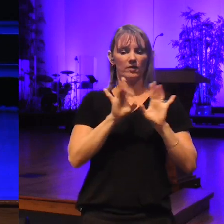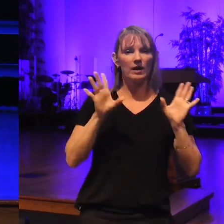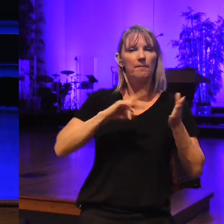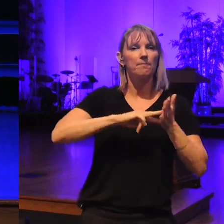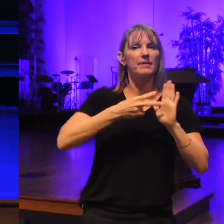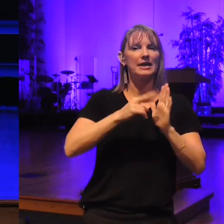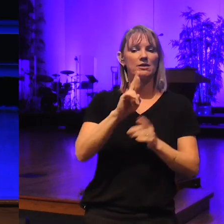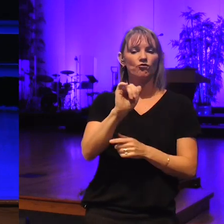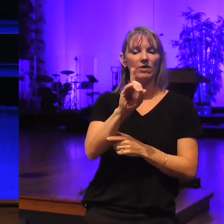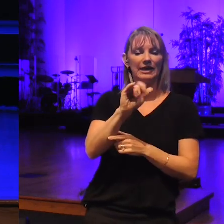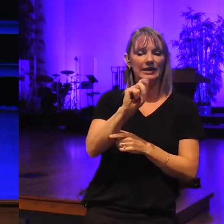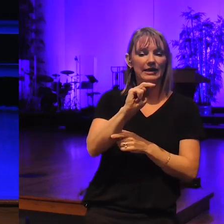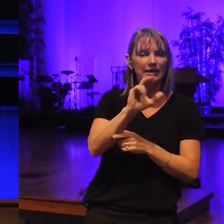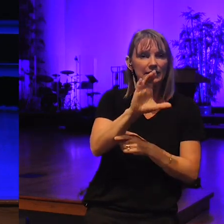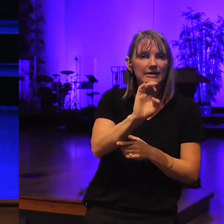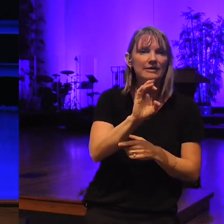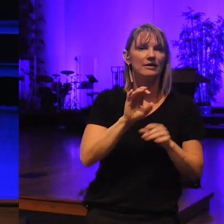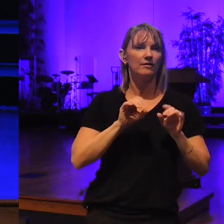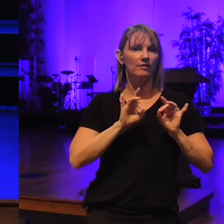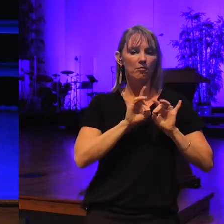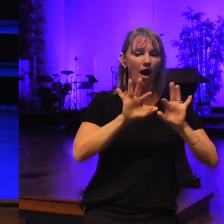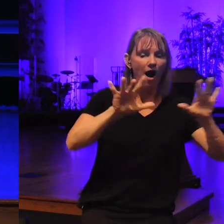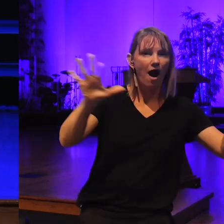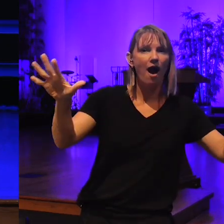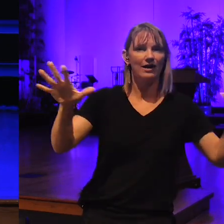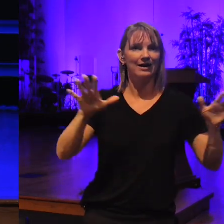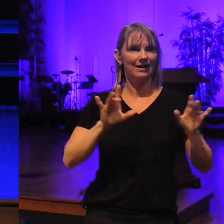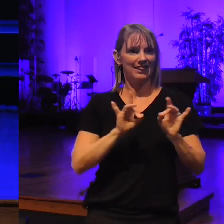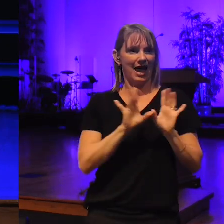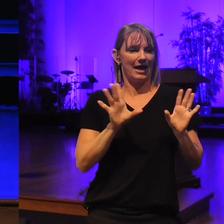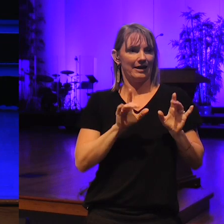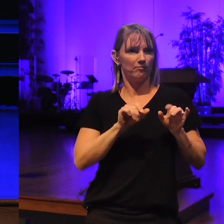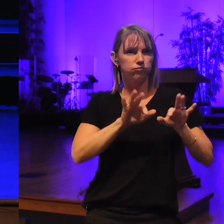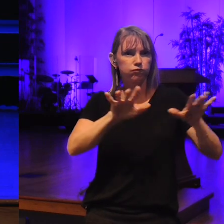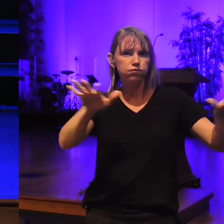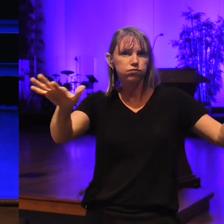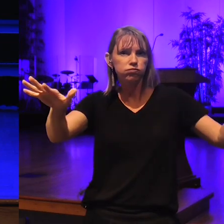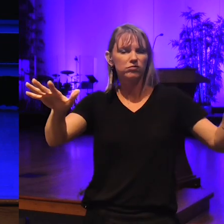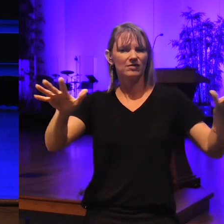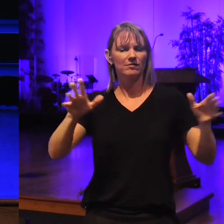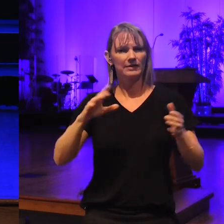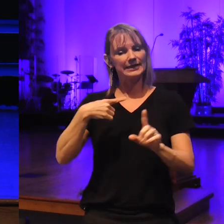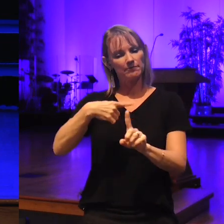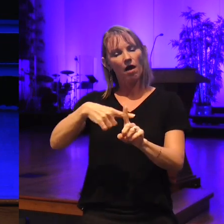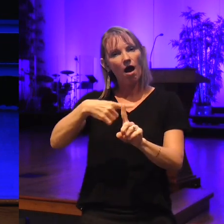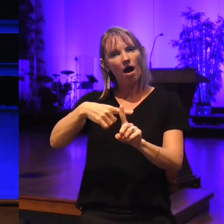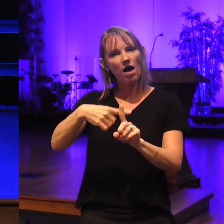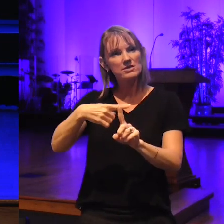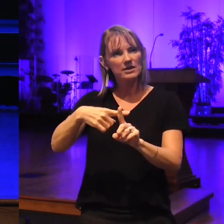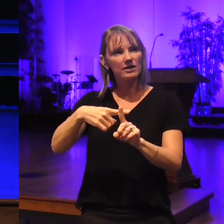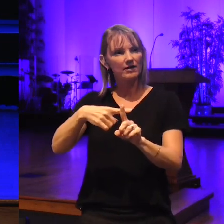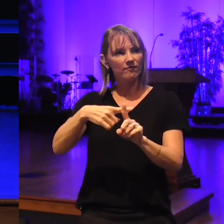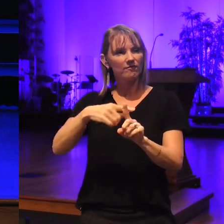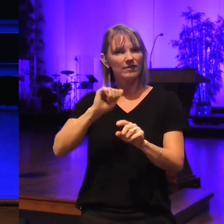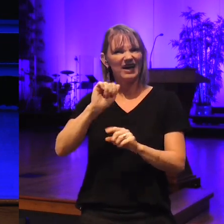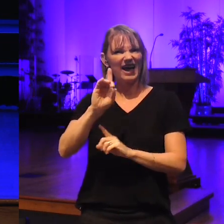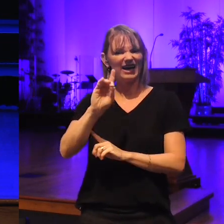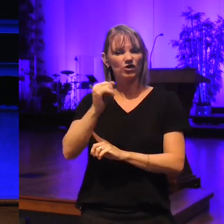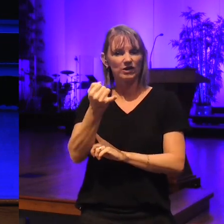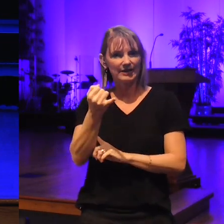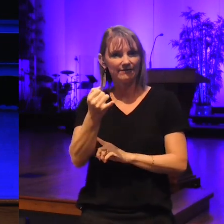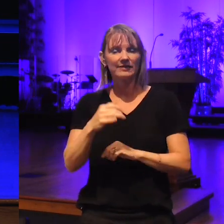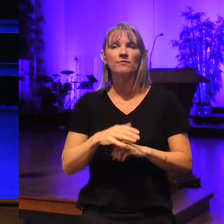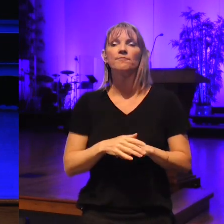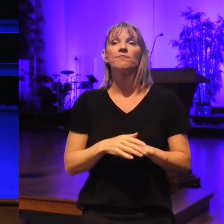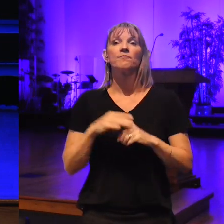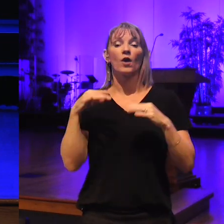radiance, shining, flowing, full of giving light, and it's a very positive adjective.